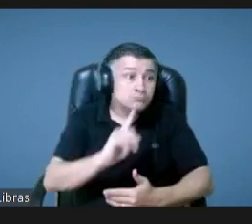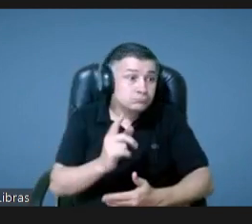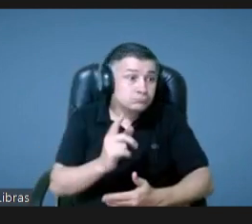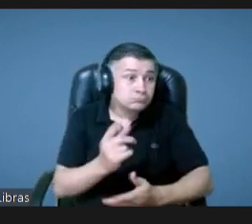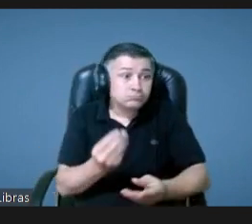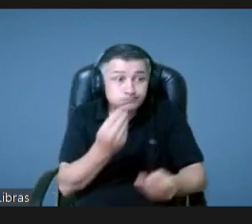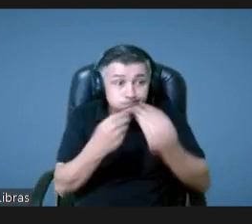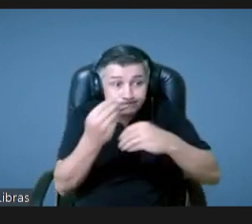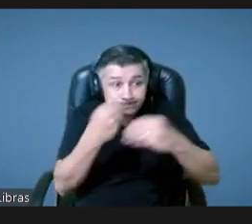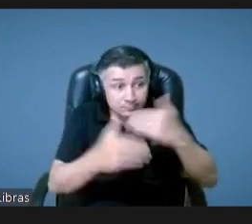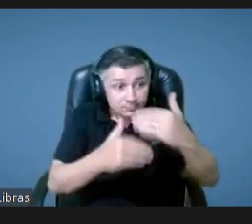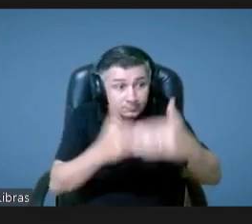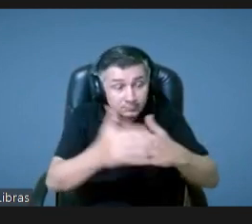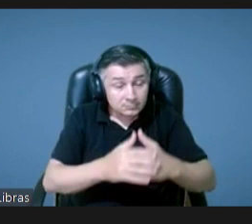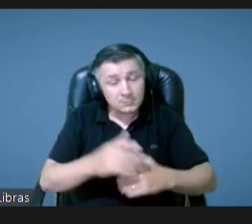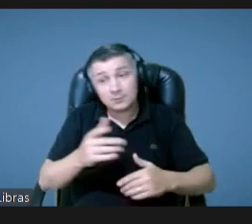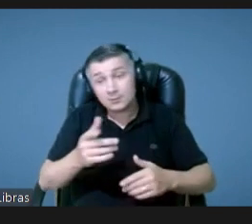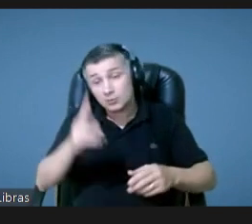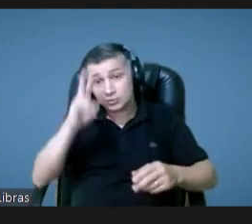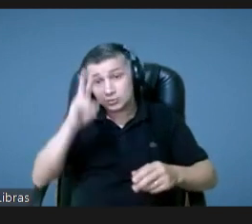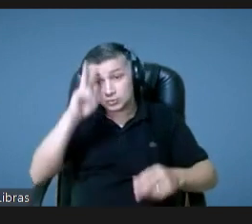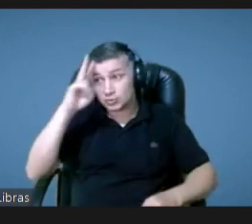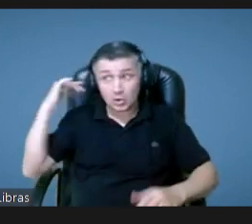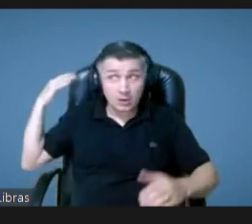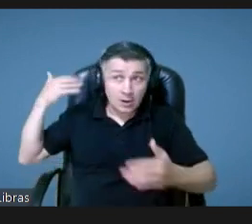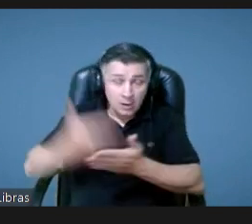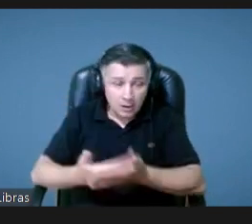begin to generate income.